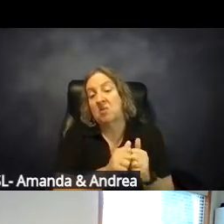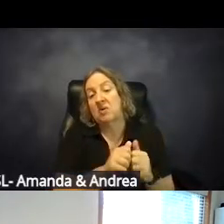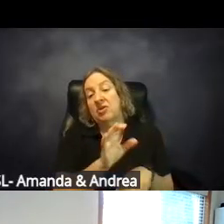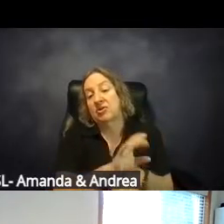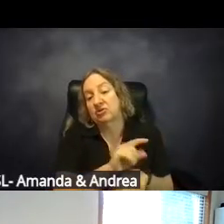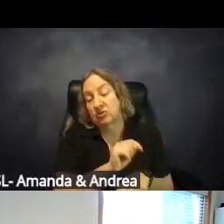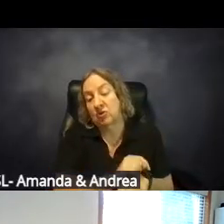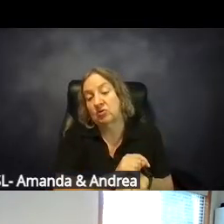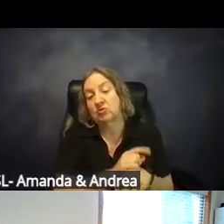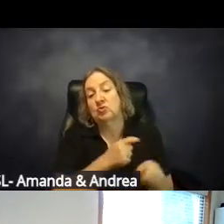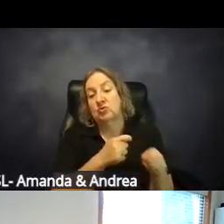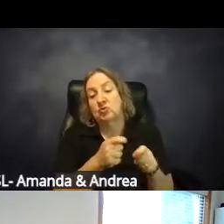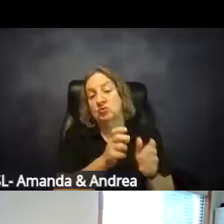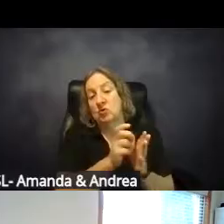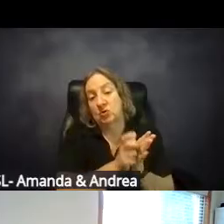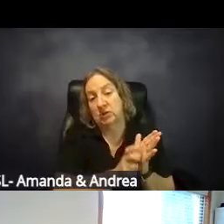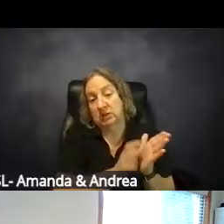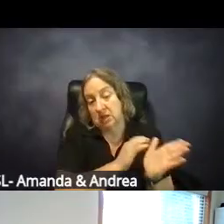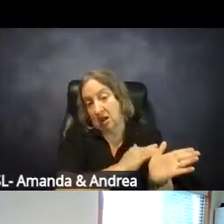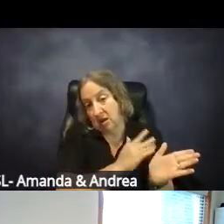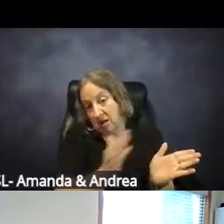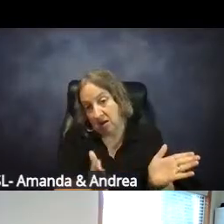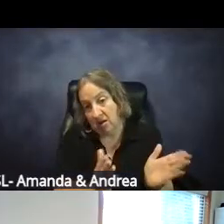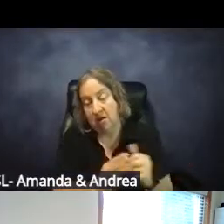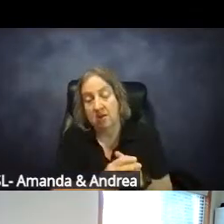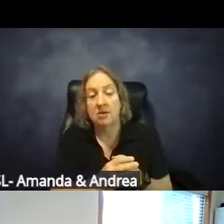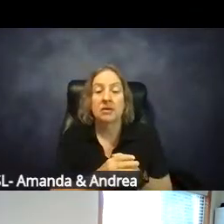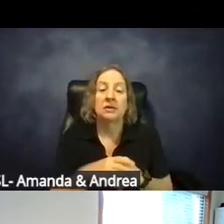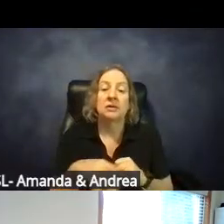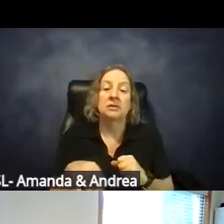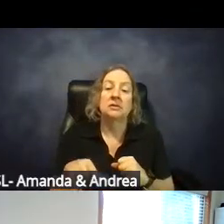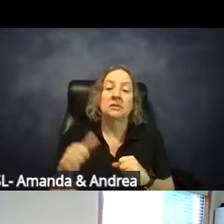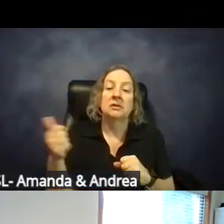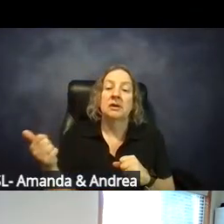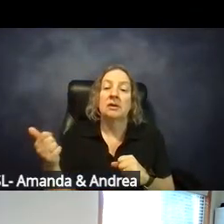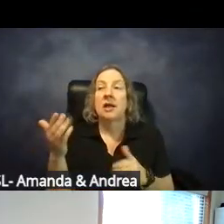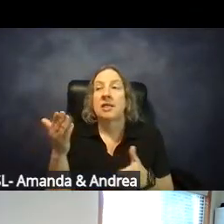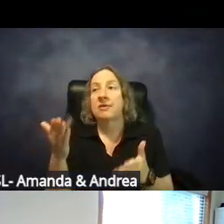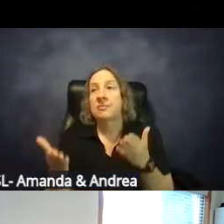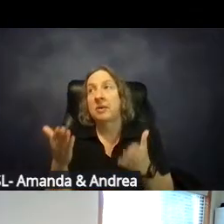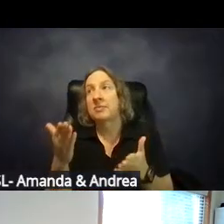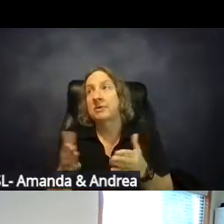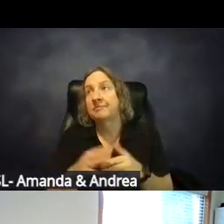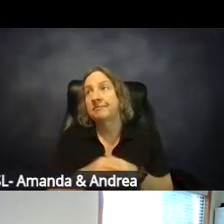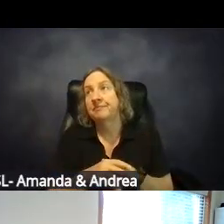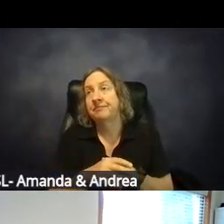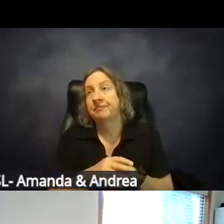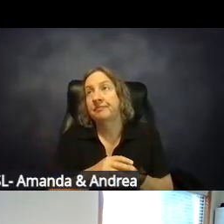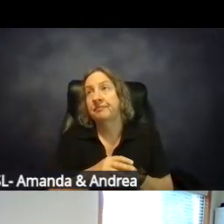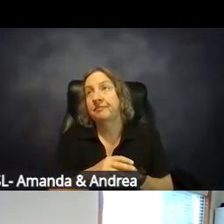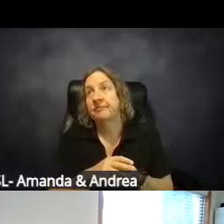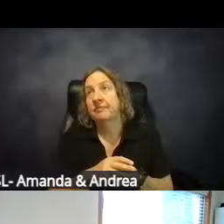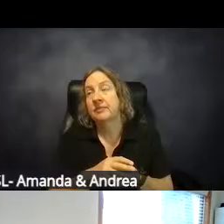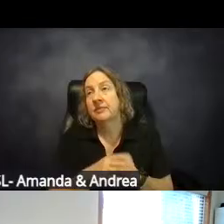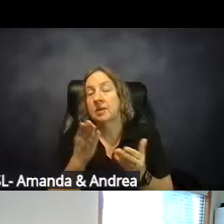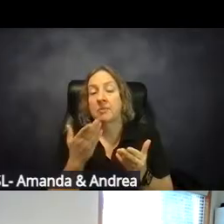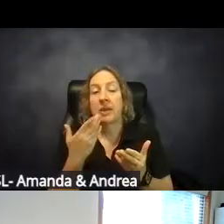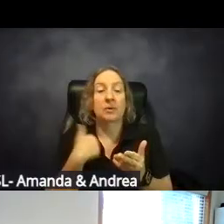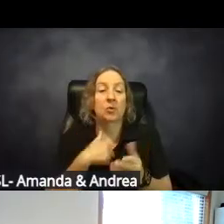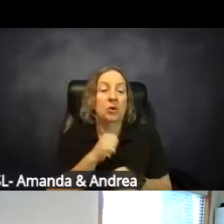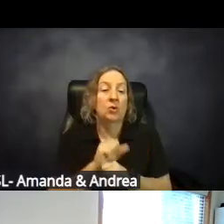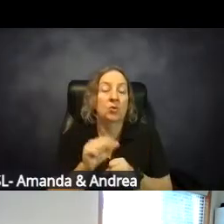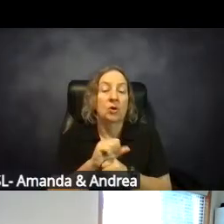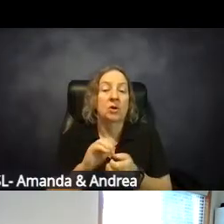to control that design all the way through. Another might be that we're working collaboratively in